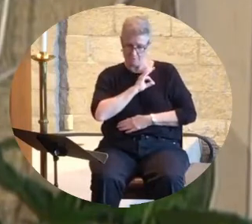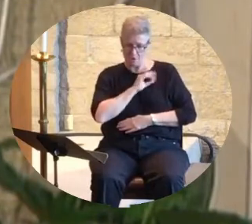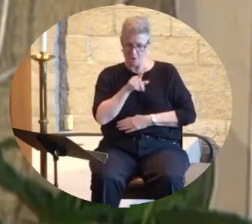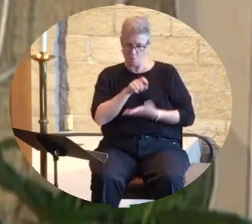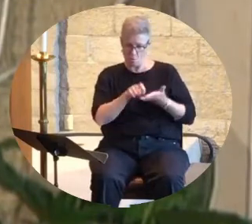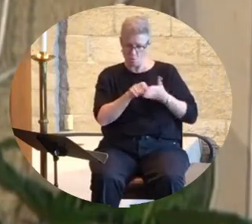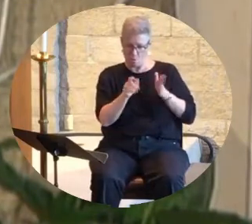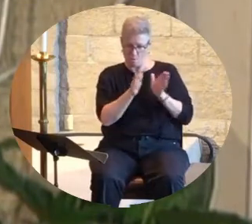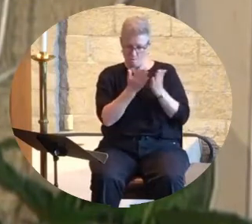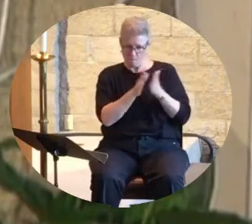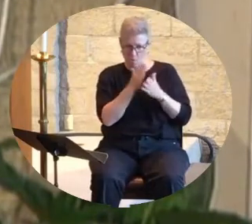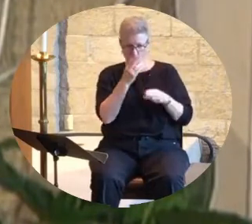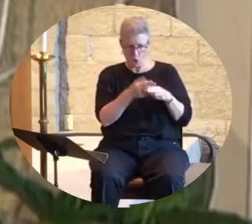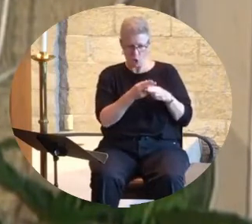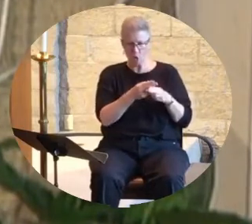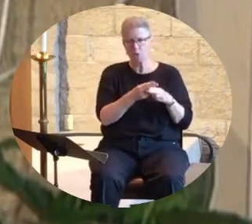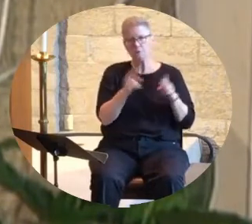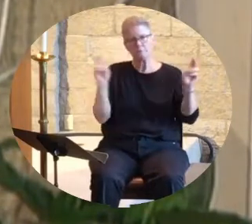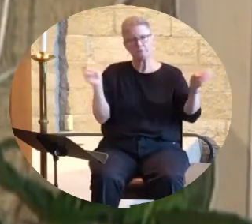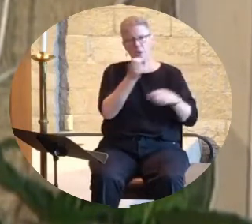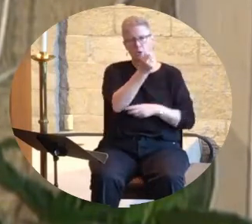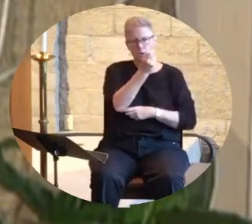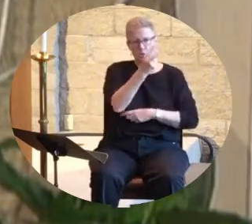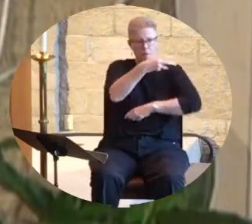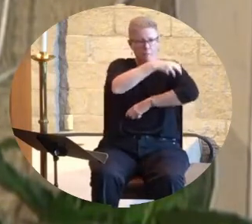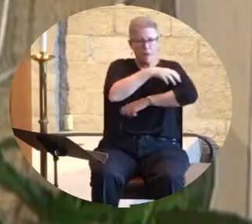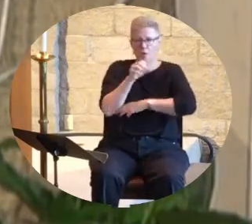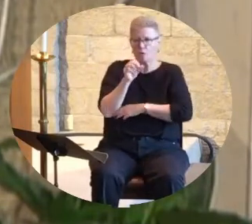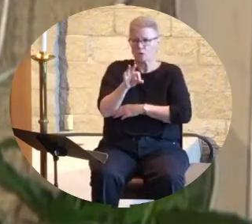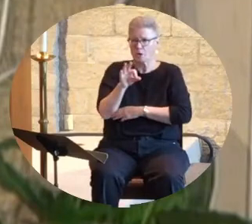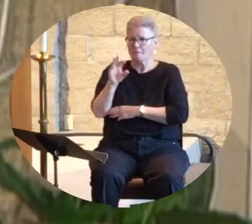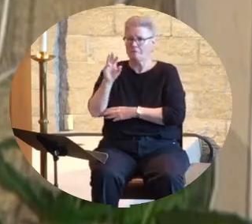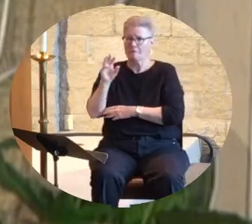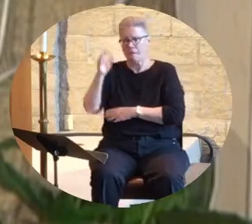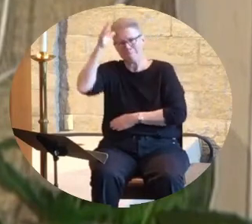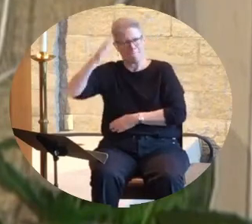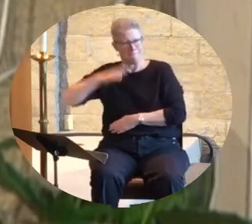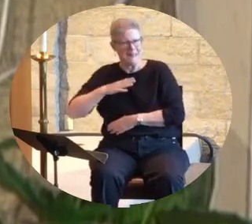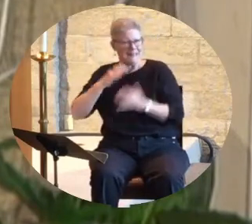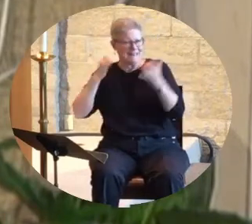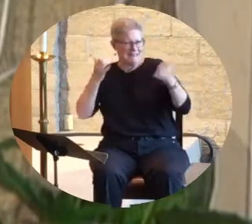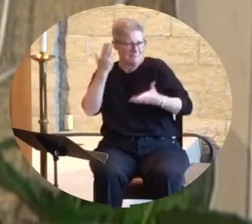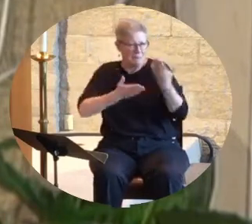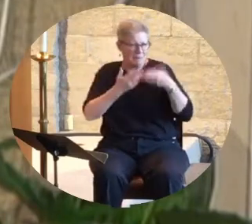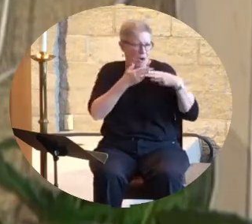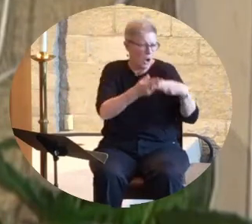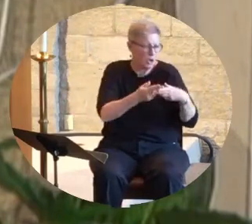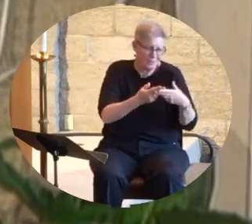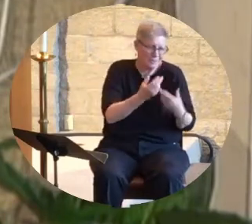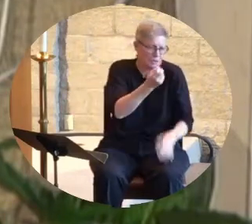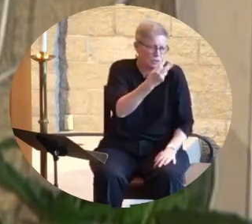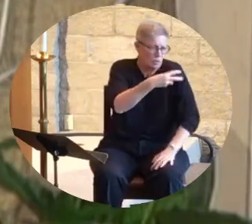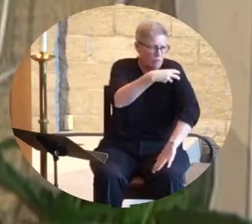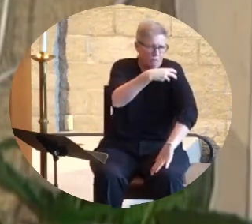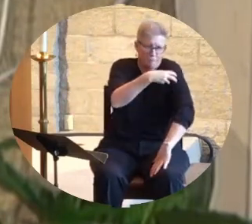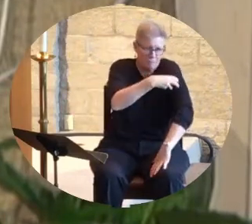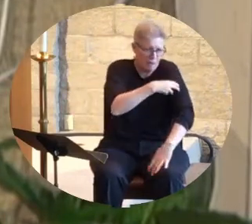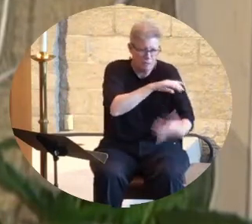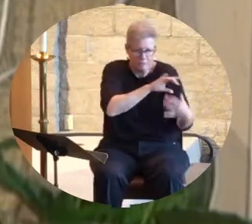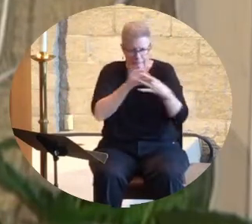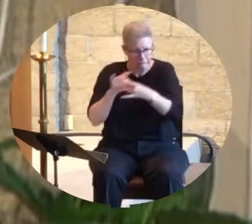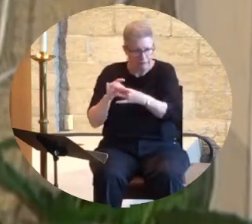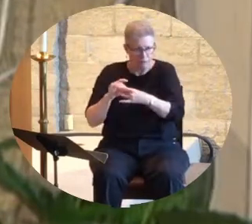Powers of Man. I think today he would call it maybe humankind or something a little bit more friendly than The 12 Powers of Man. But that was